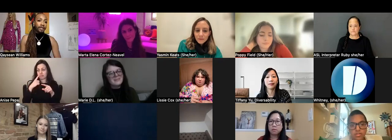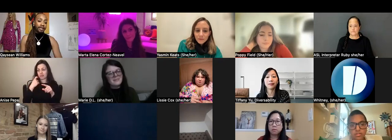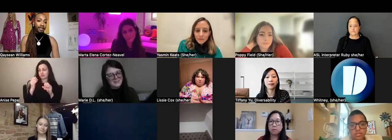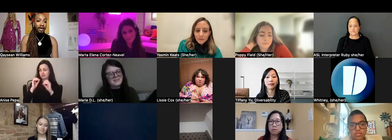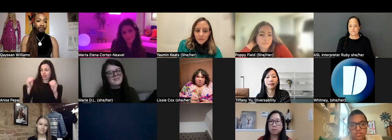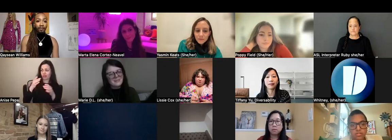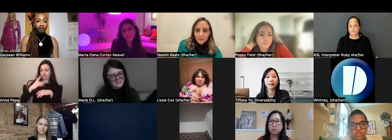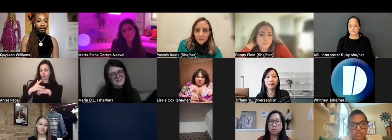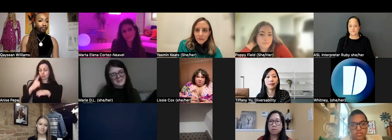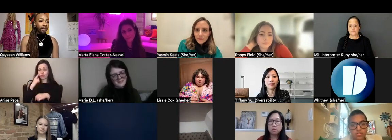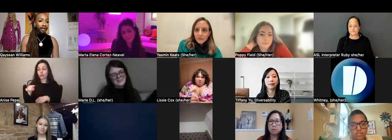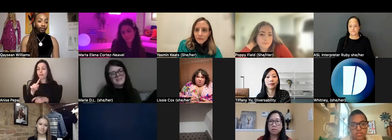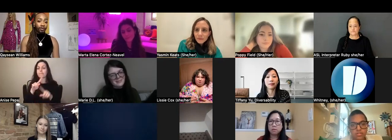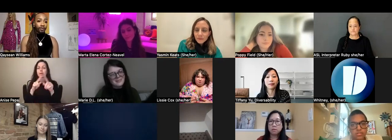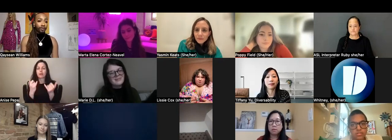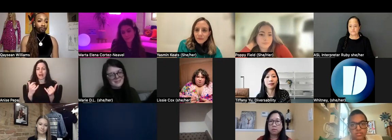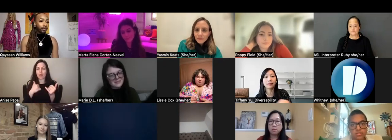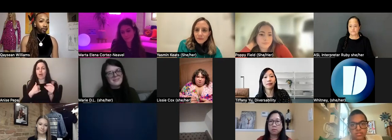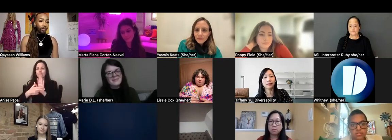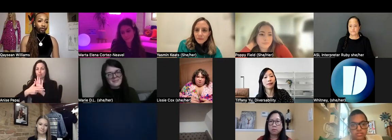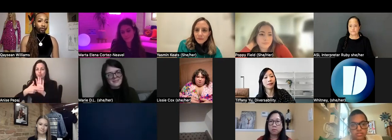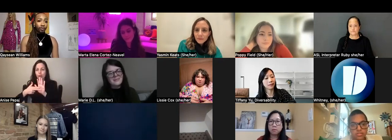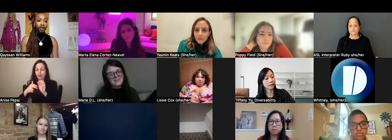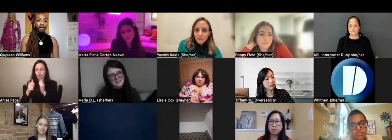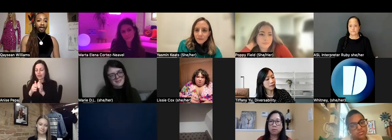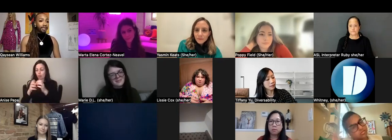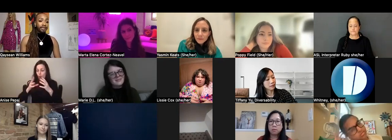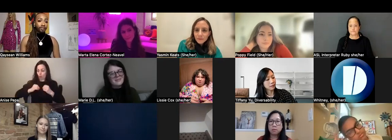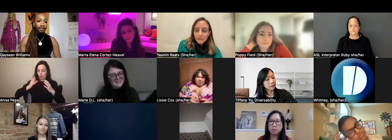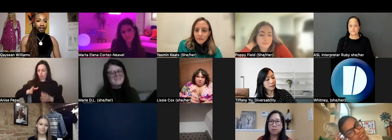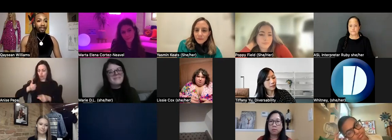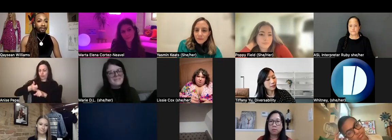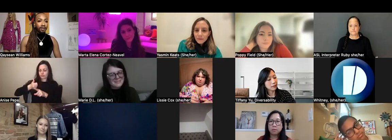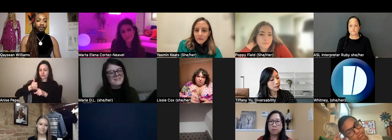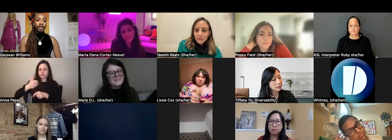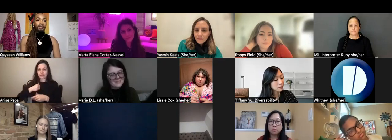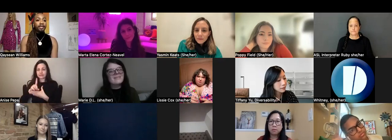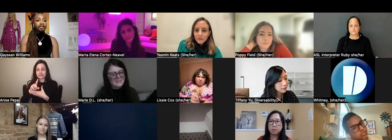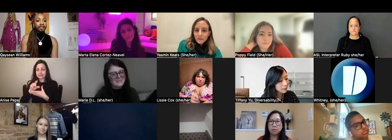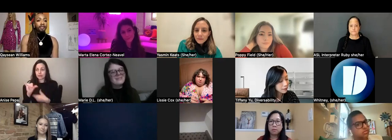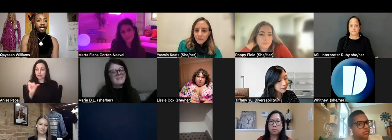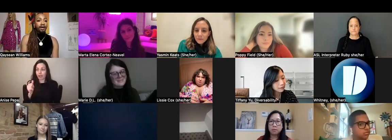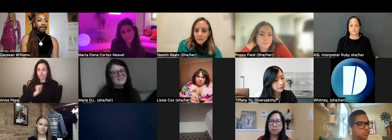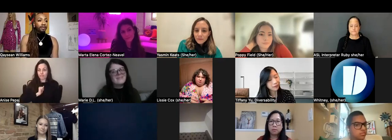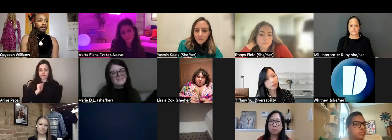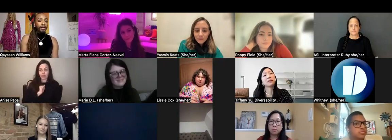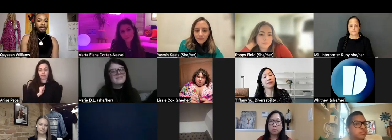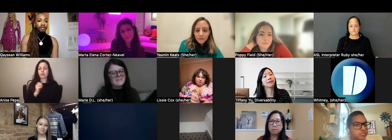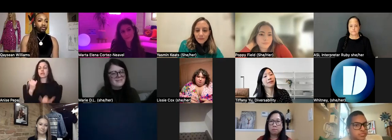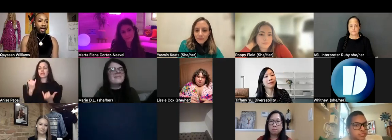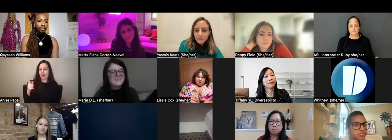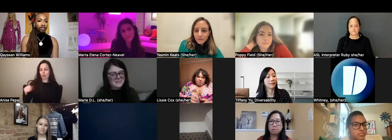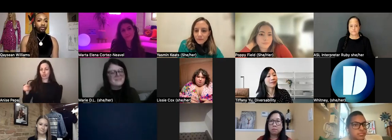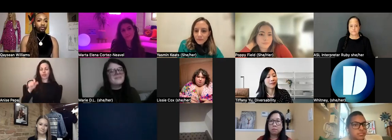now that they have a brand with the owner who has a disability like myself, they can see now that there